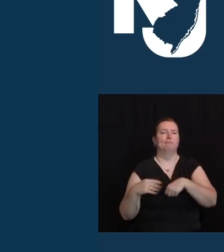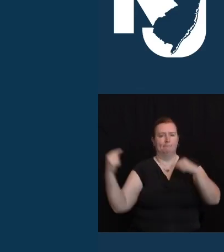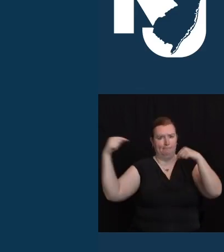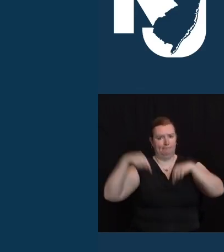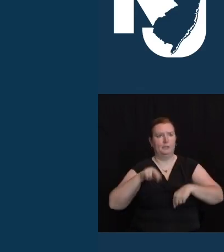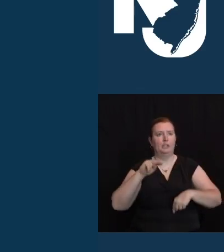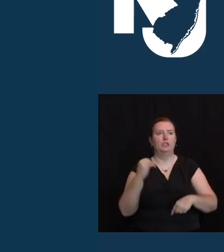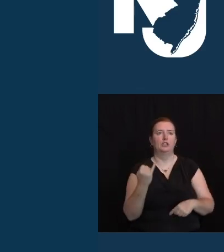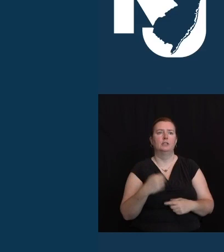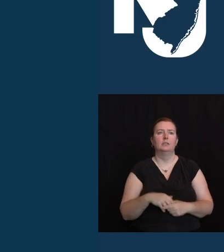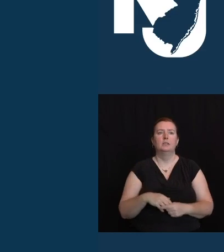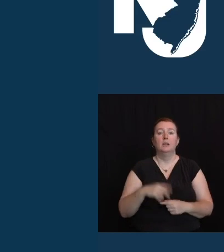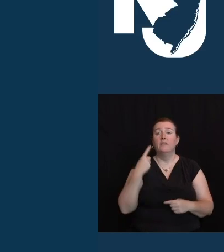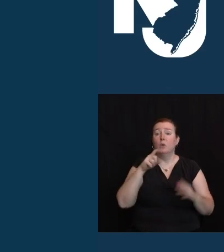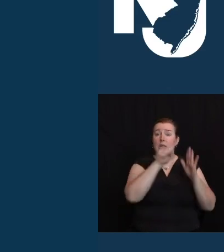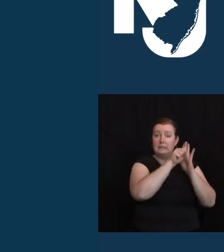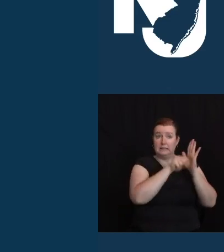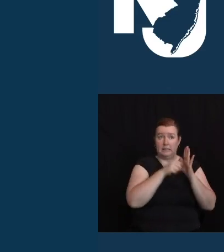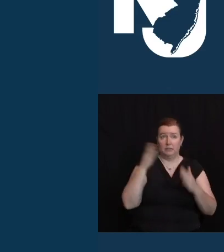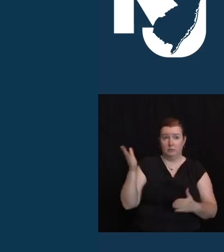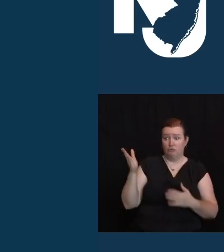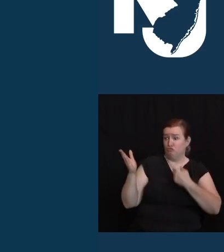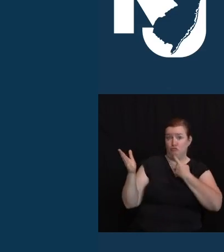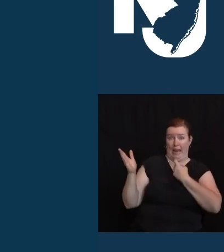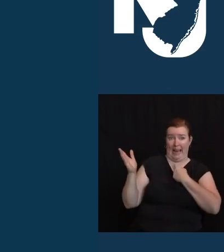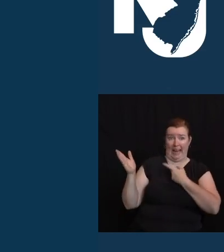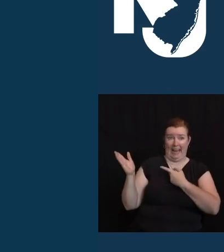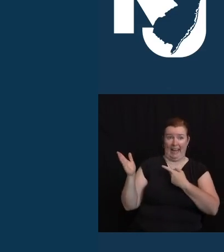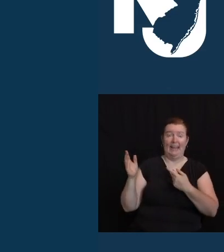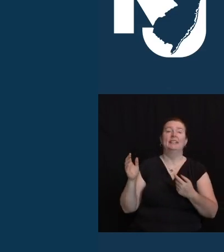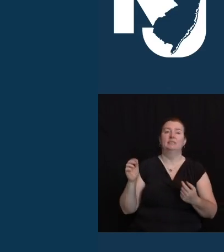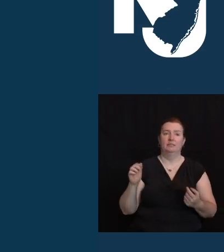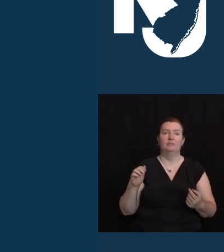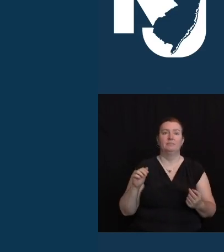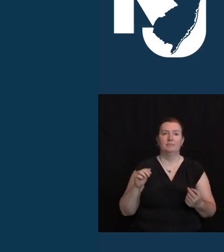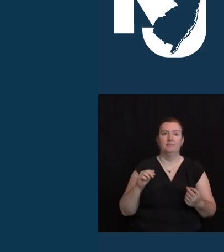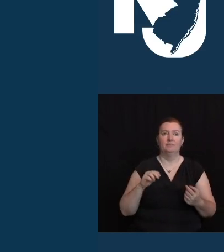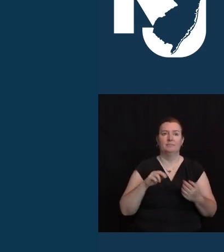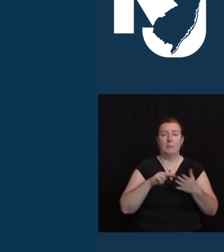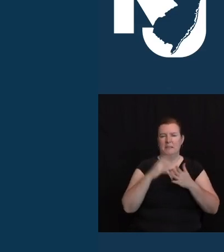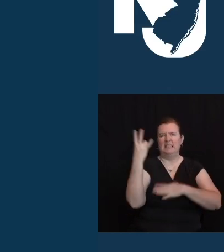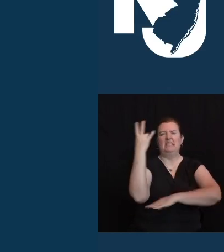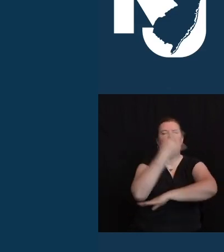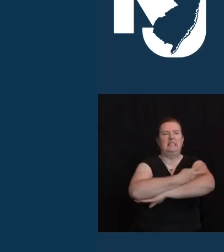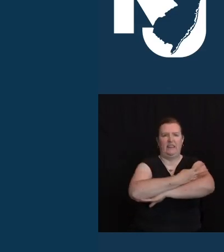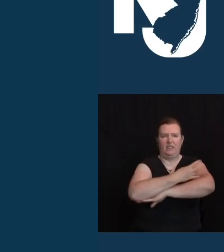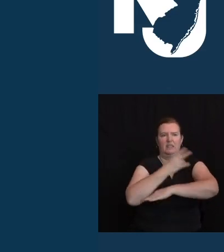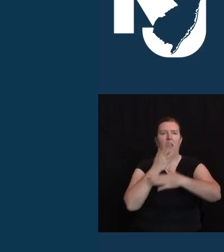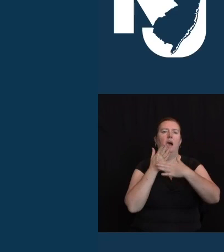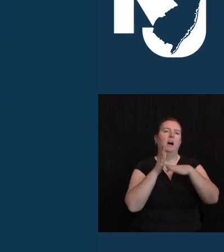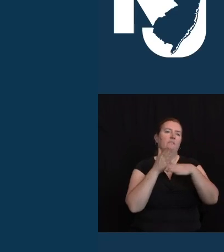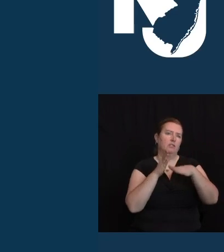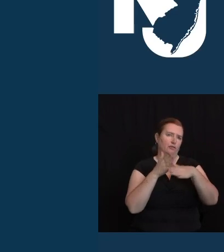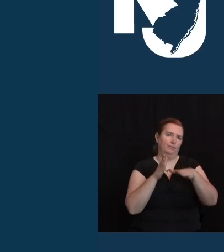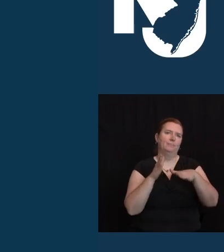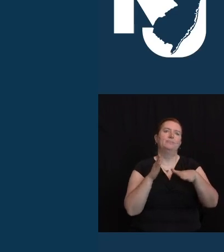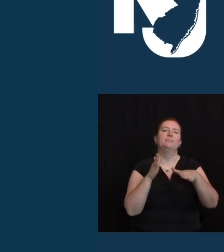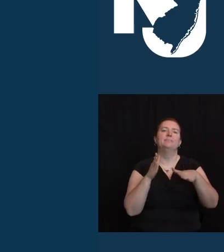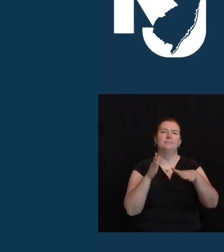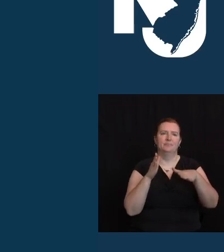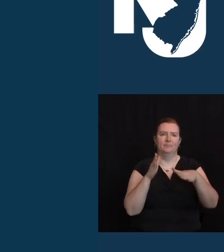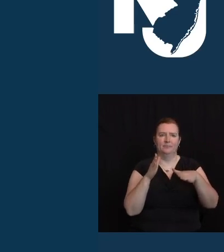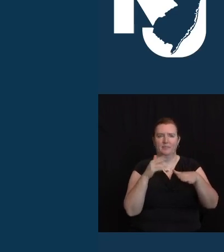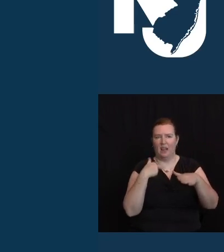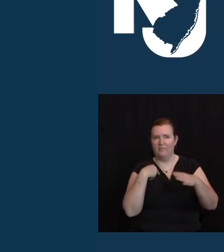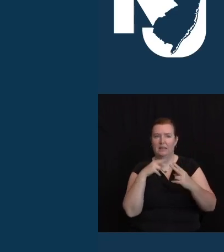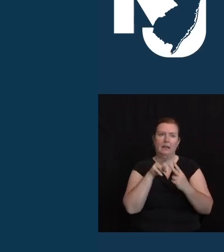list have over a 7-day rolling average. Importantly, either more than 10 new